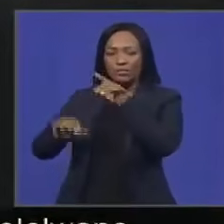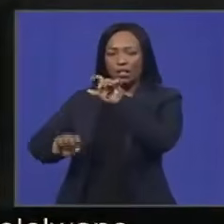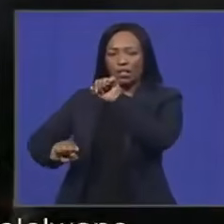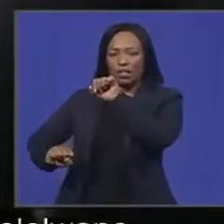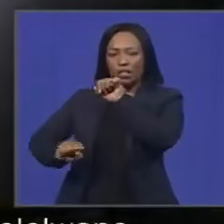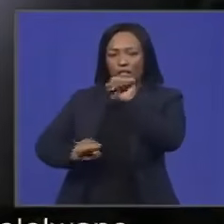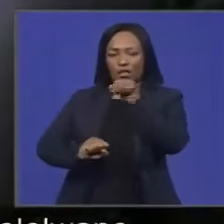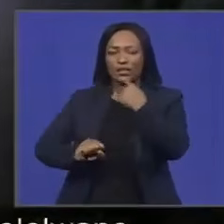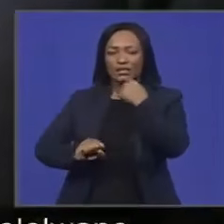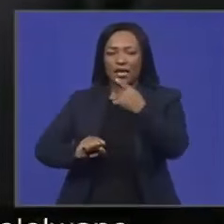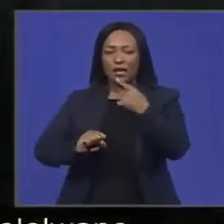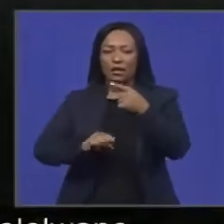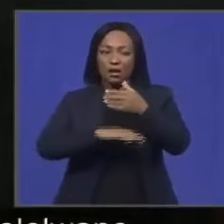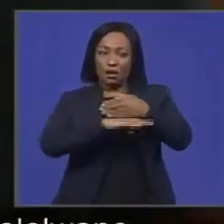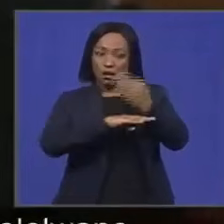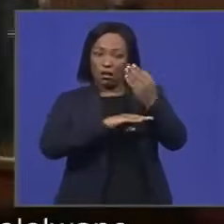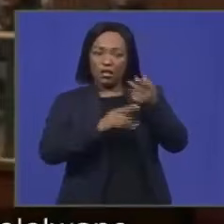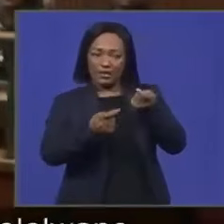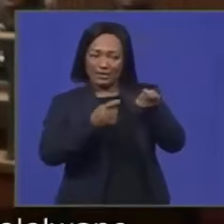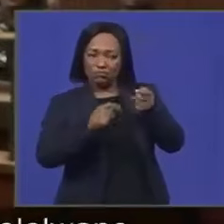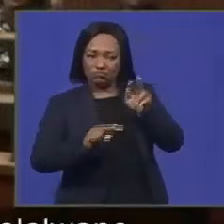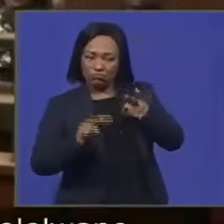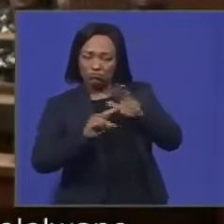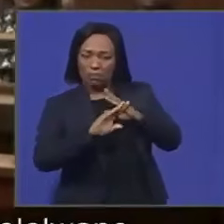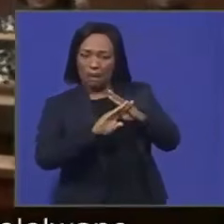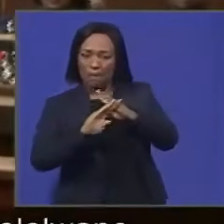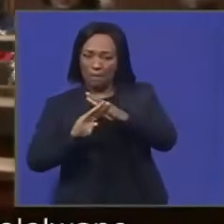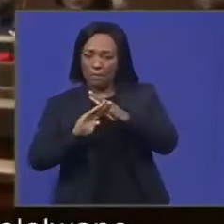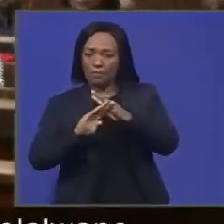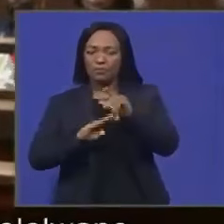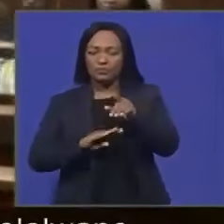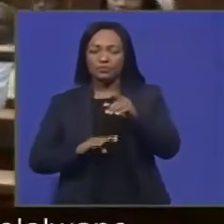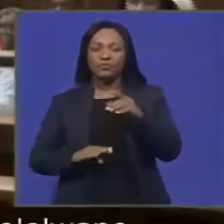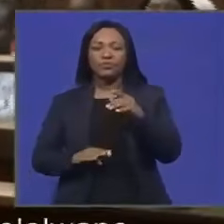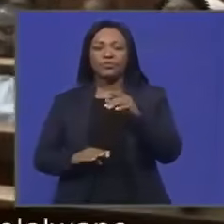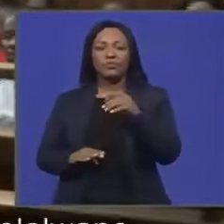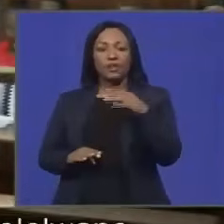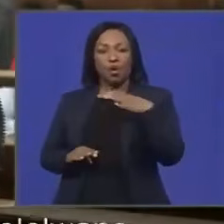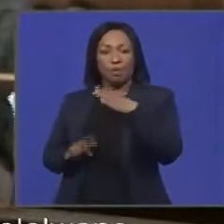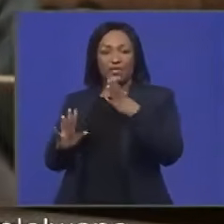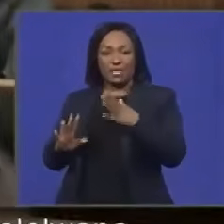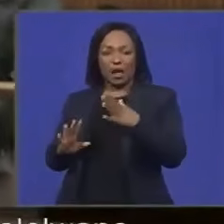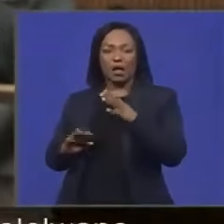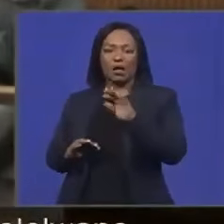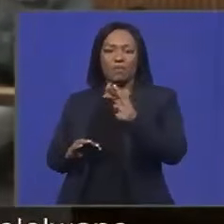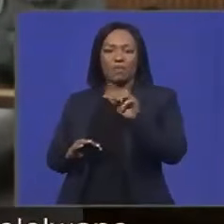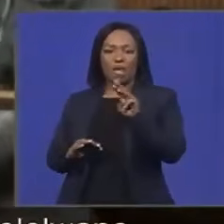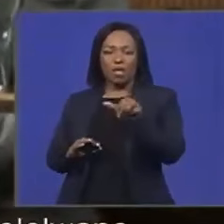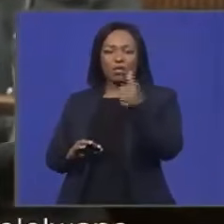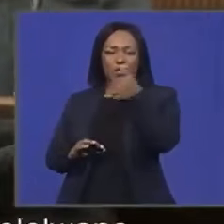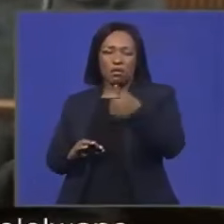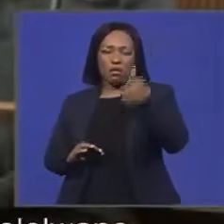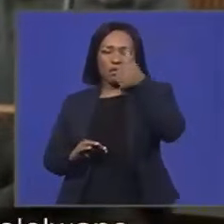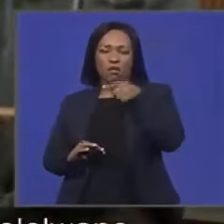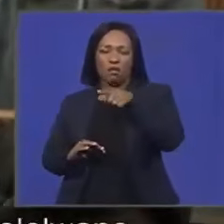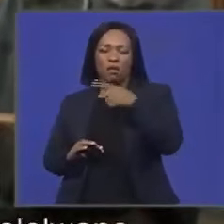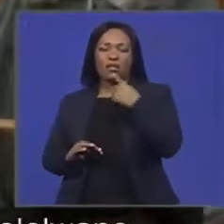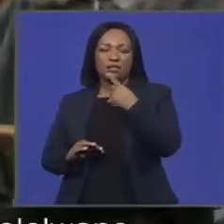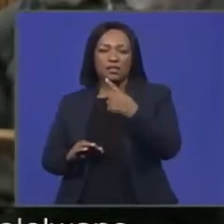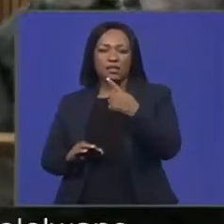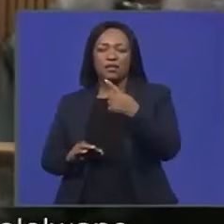tsweletse gore taolo e gagamadiwe kwa melelwaneng. Mokomišenara wa BMA o netefaditse fa baditšhaba ba le bararo ba ba